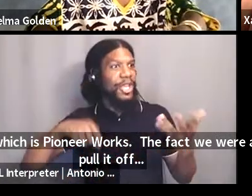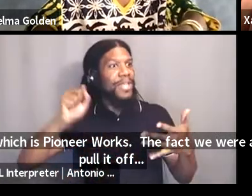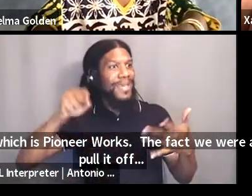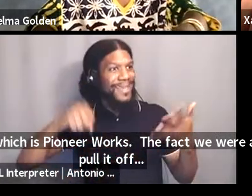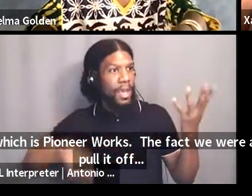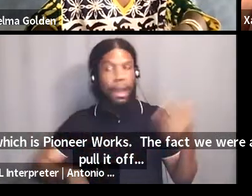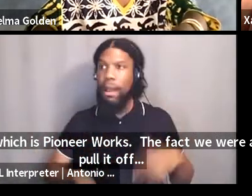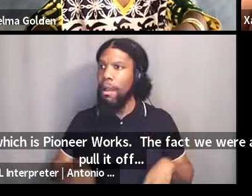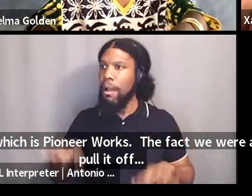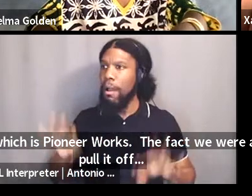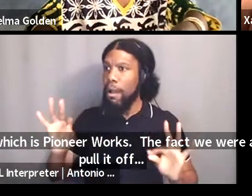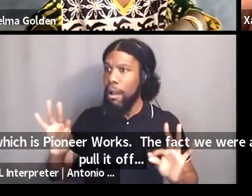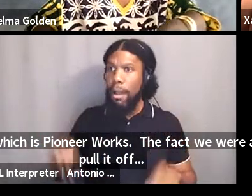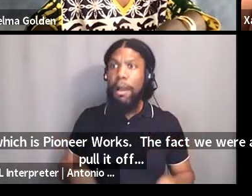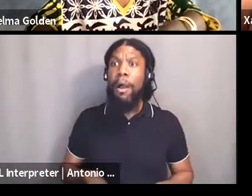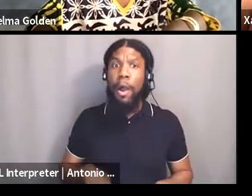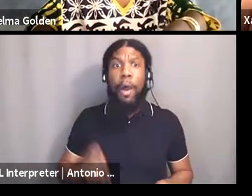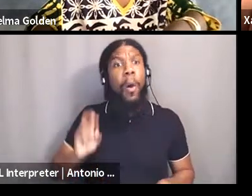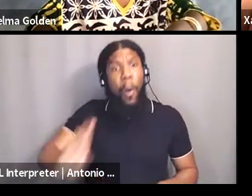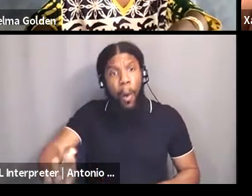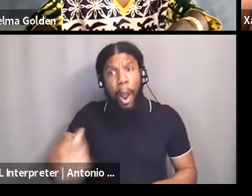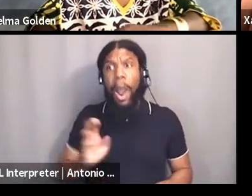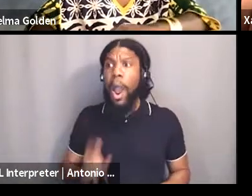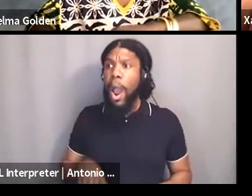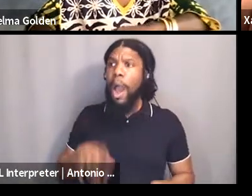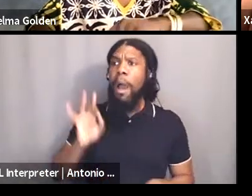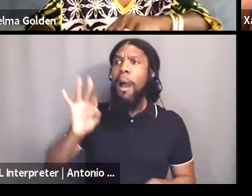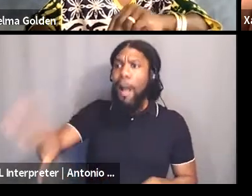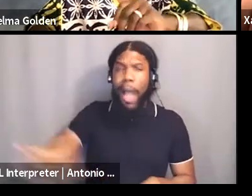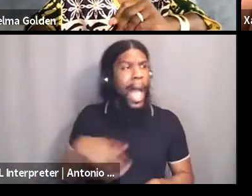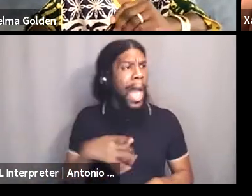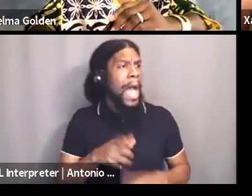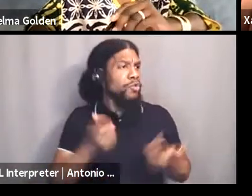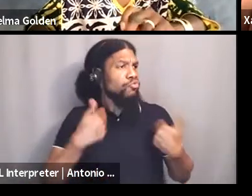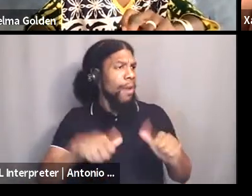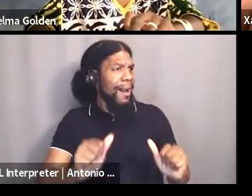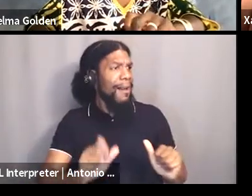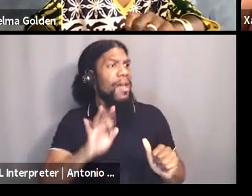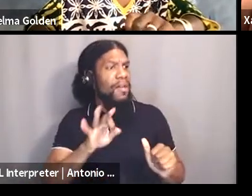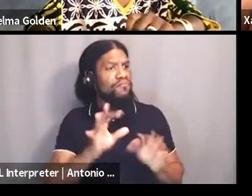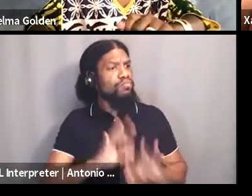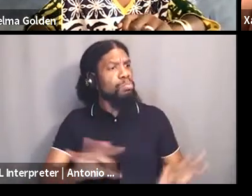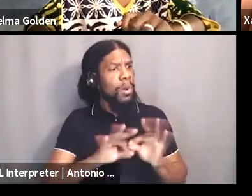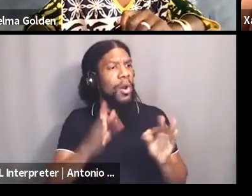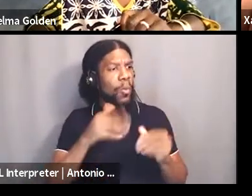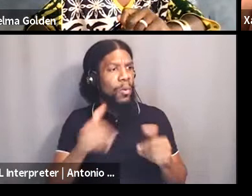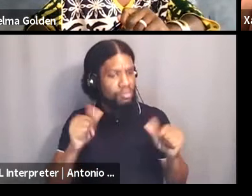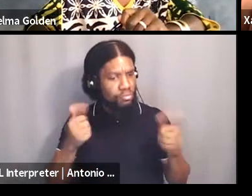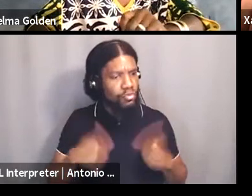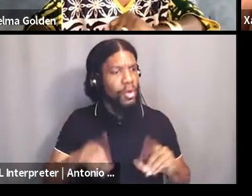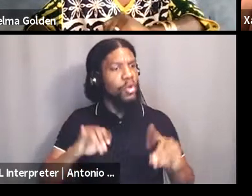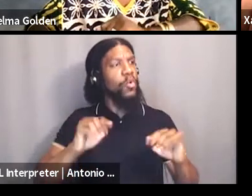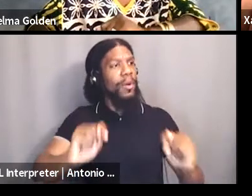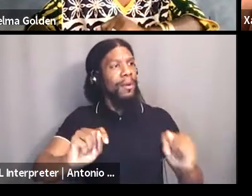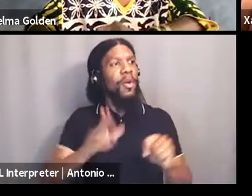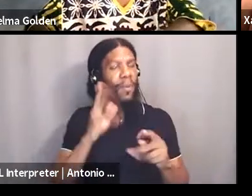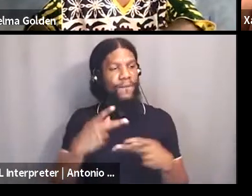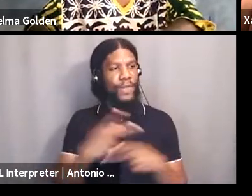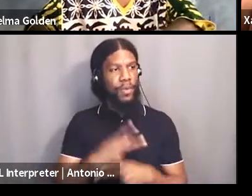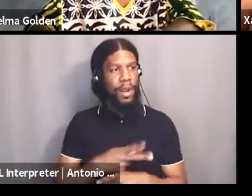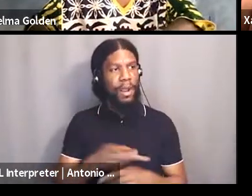if we can do this. And if we can't do it that way, we're going to do this. If it's really important to you, we're going to do it. Yeah. And we'll figure it out. Because the